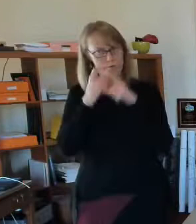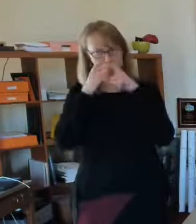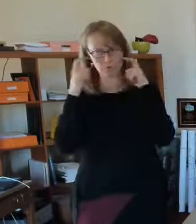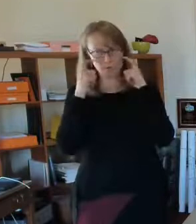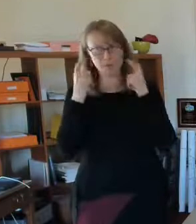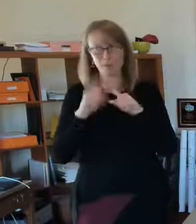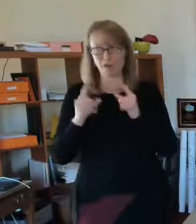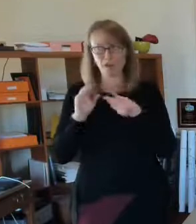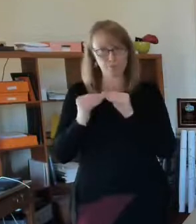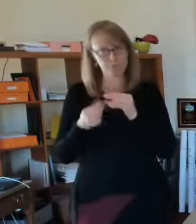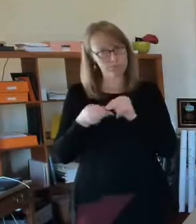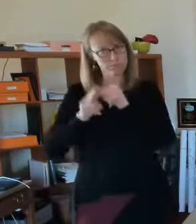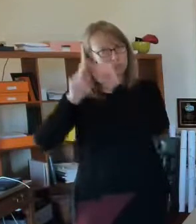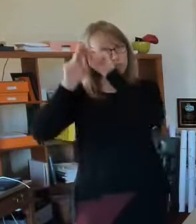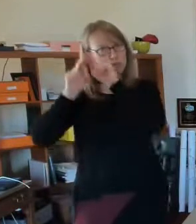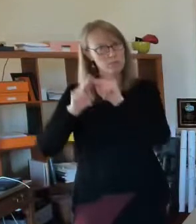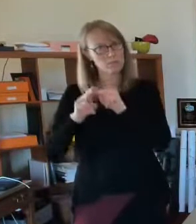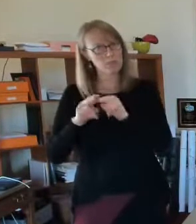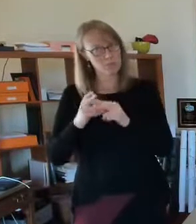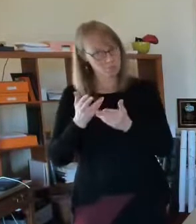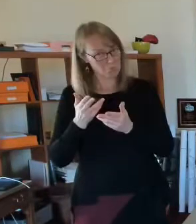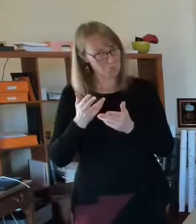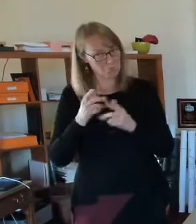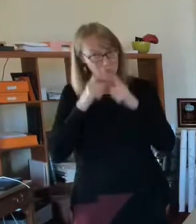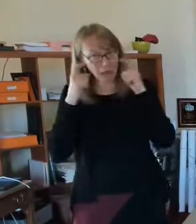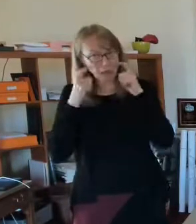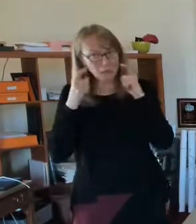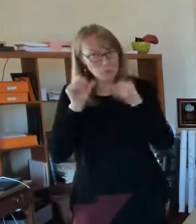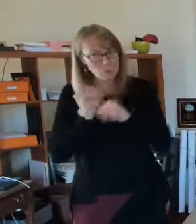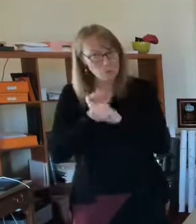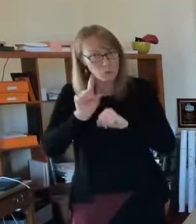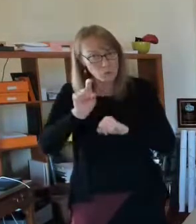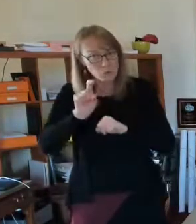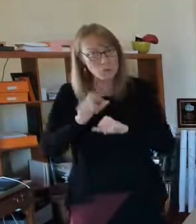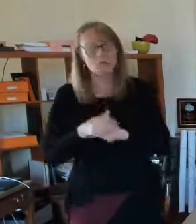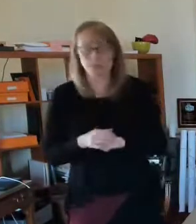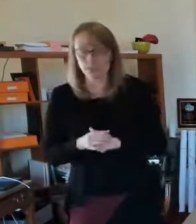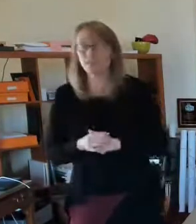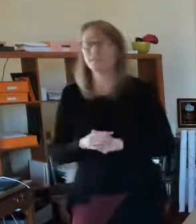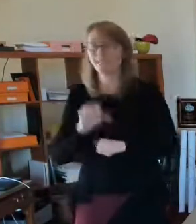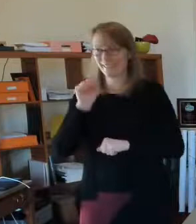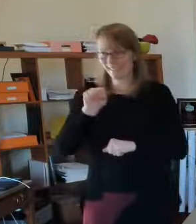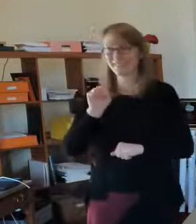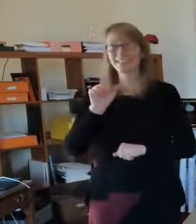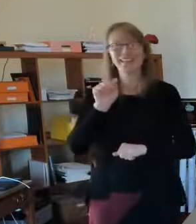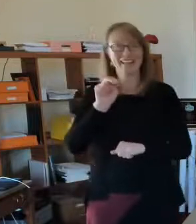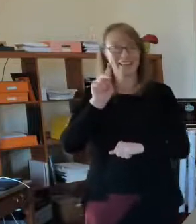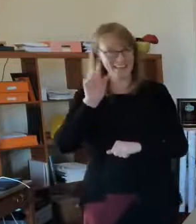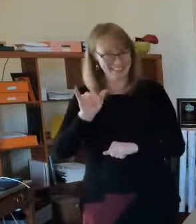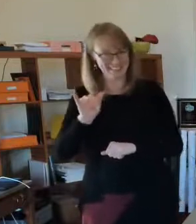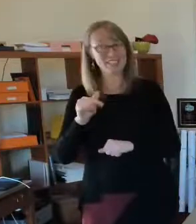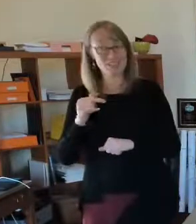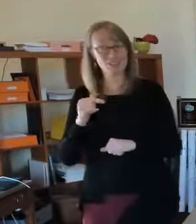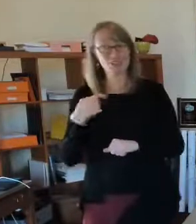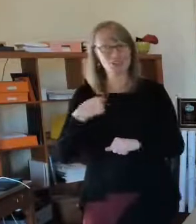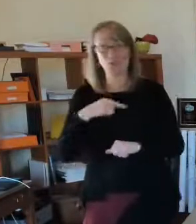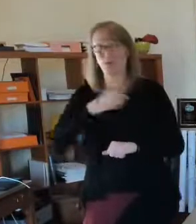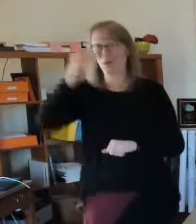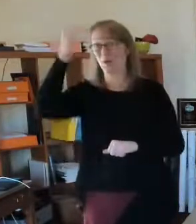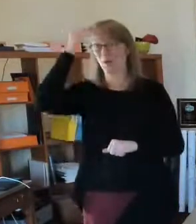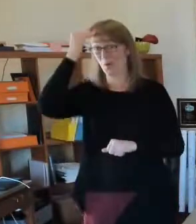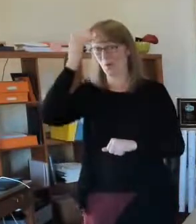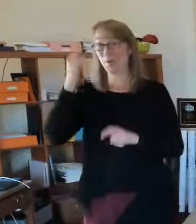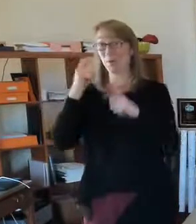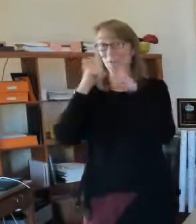are they effective? You know, Andy, yes, they work. We know they work because places that don't have